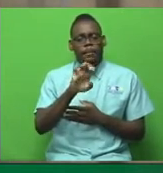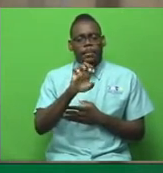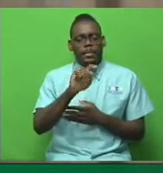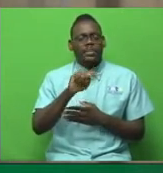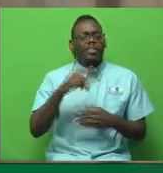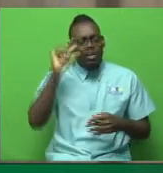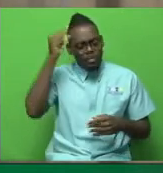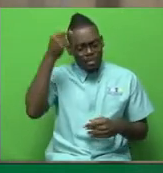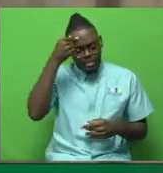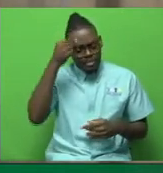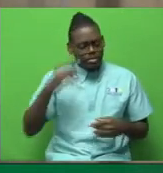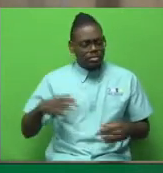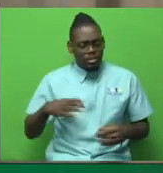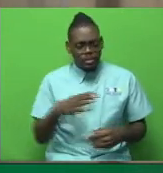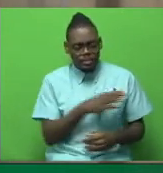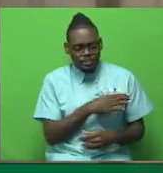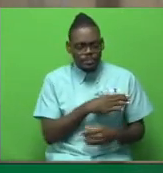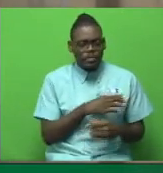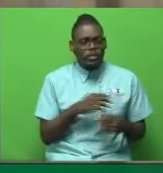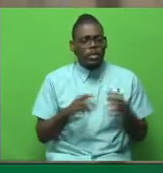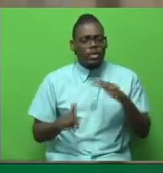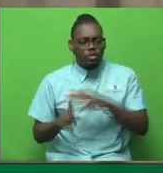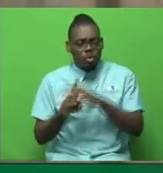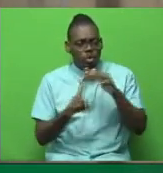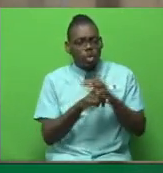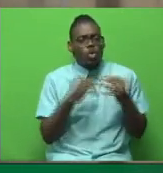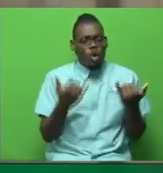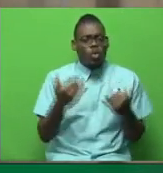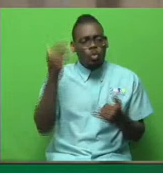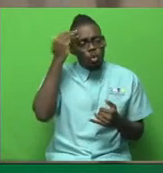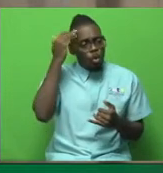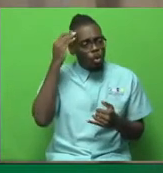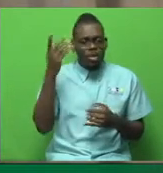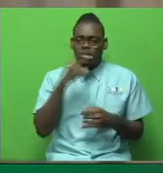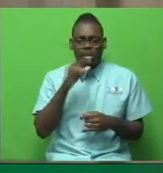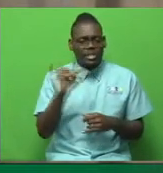decisions that you are now seeing the Fallout of no